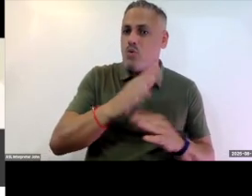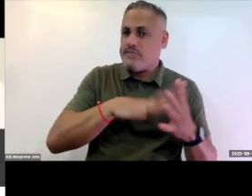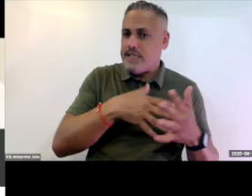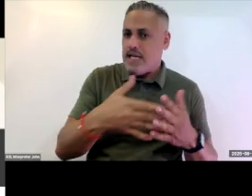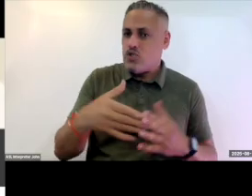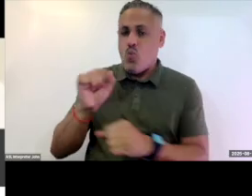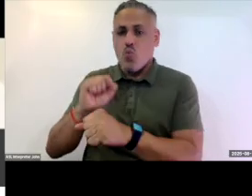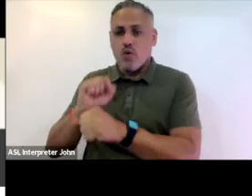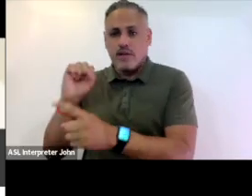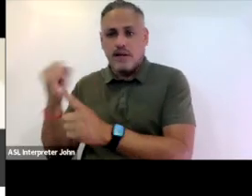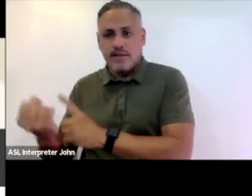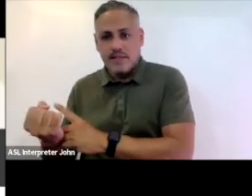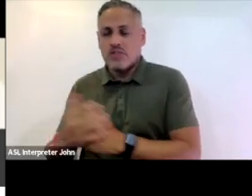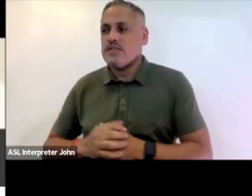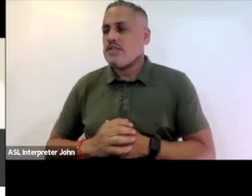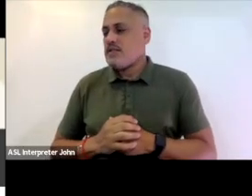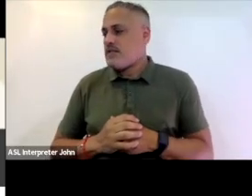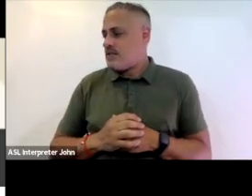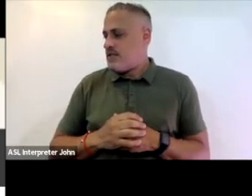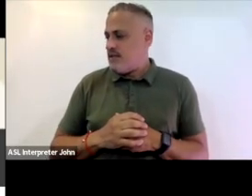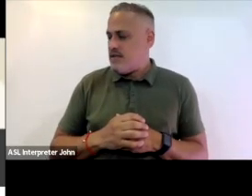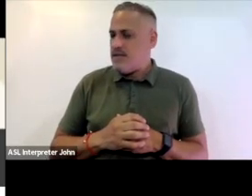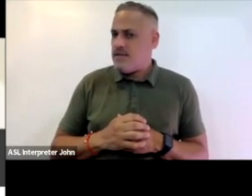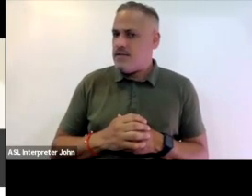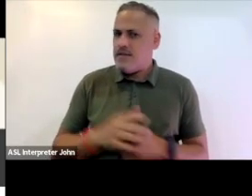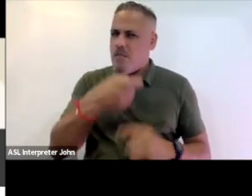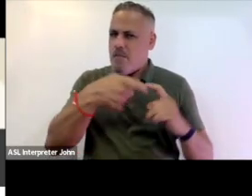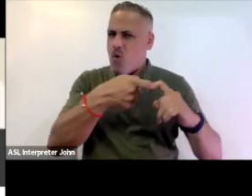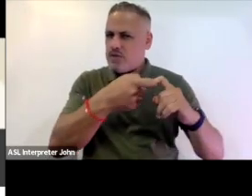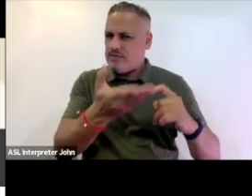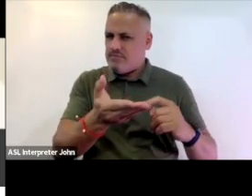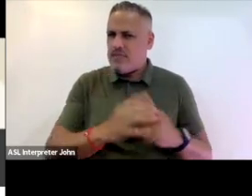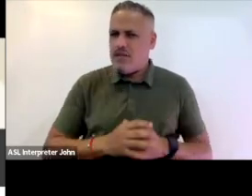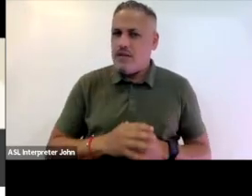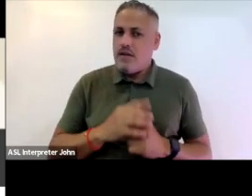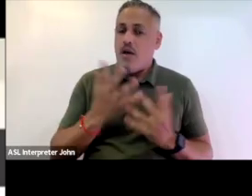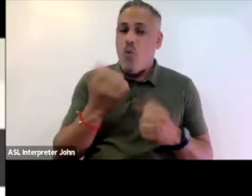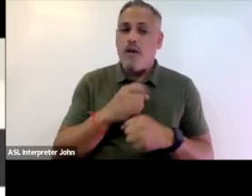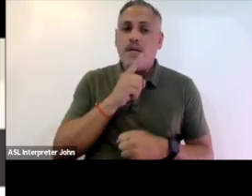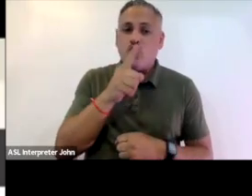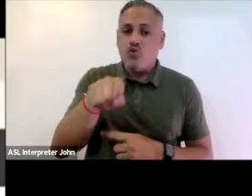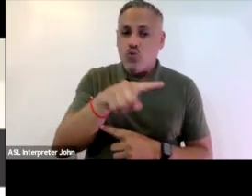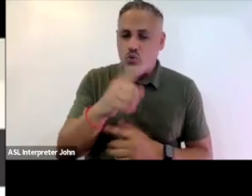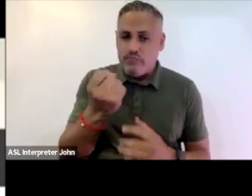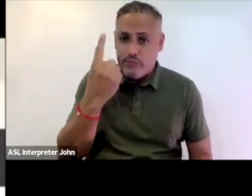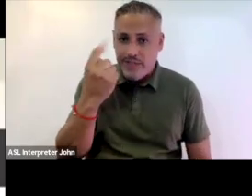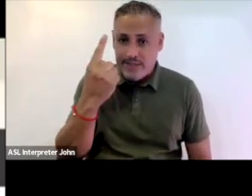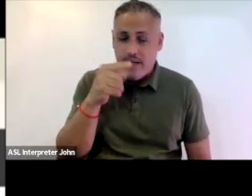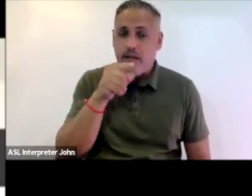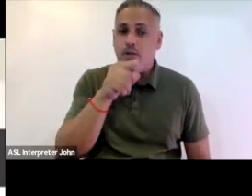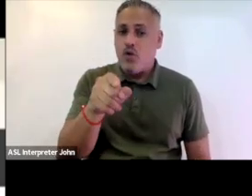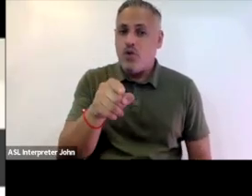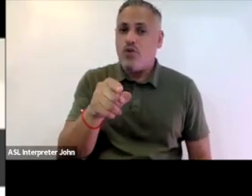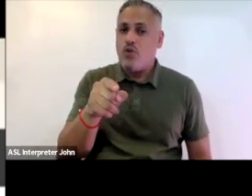working conditions, which uh, pause right here for a second. Want to make sure that you understand that you